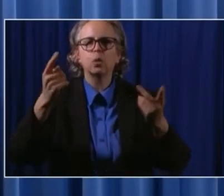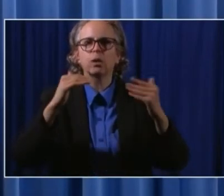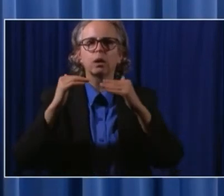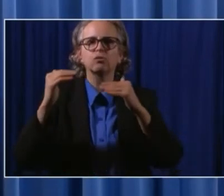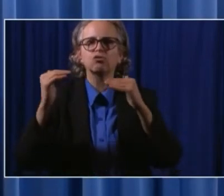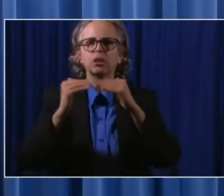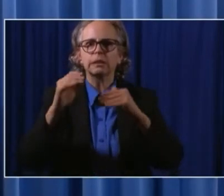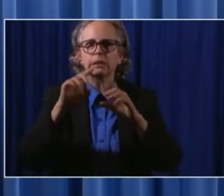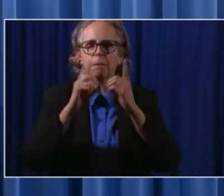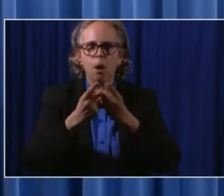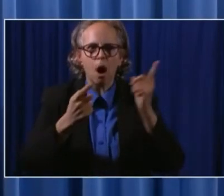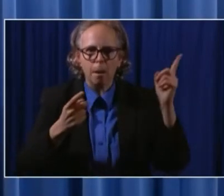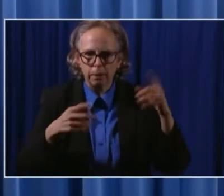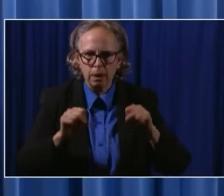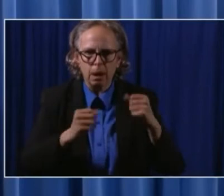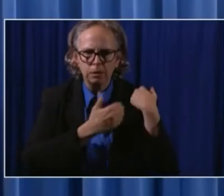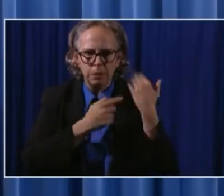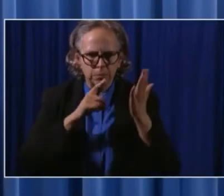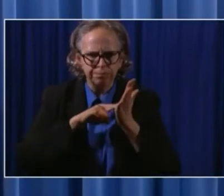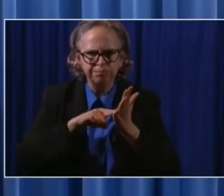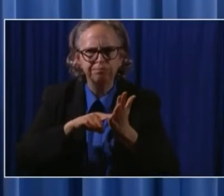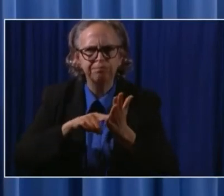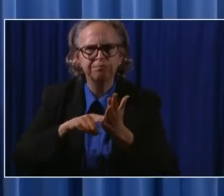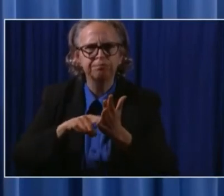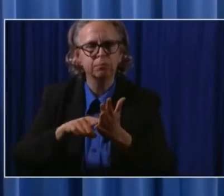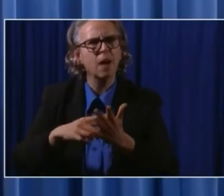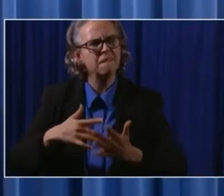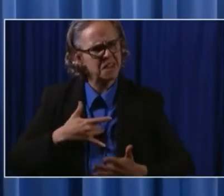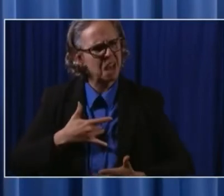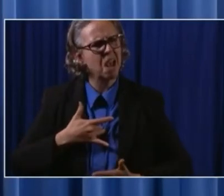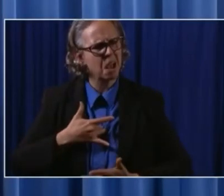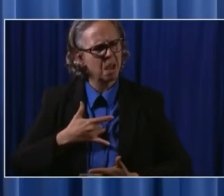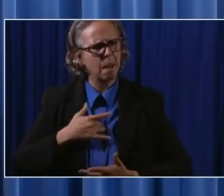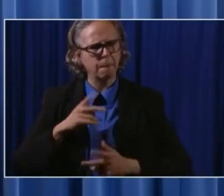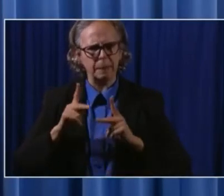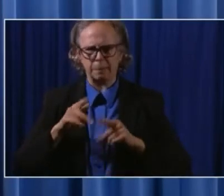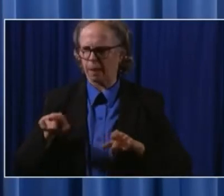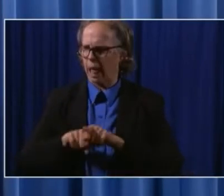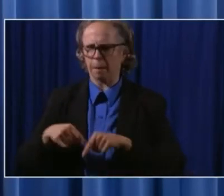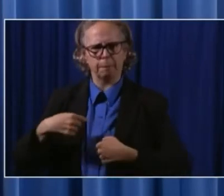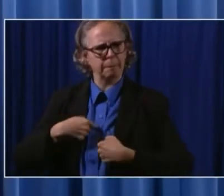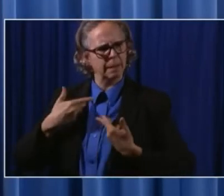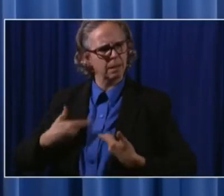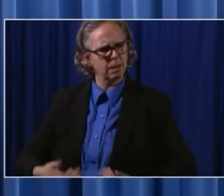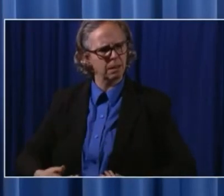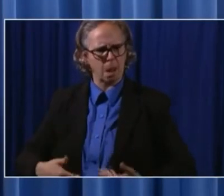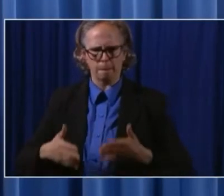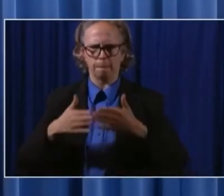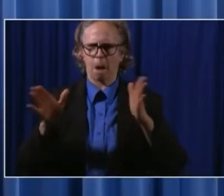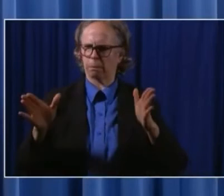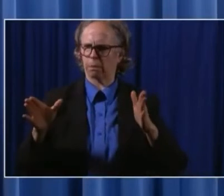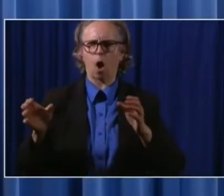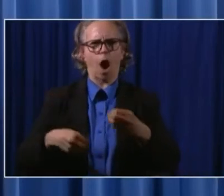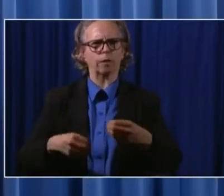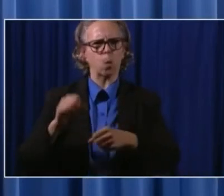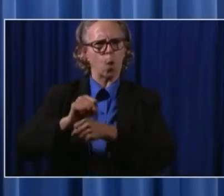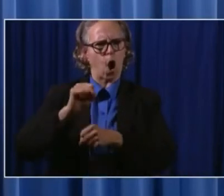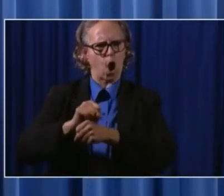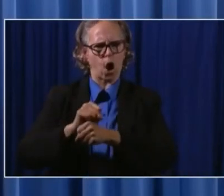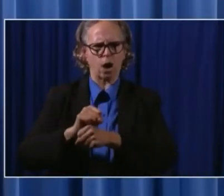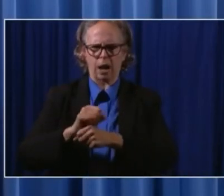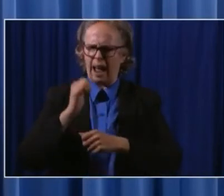are. But I think those of us in public office, have to work every single day to obtain the public's